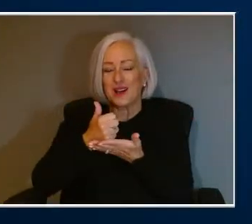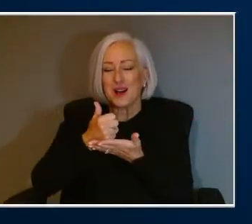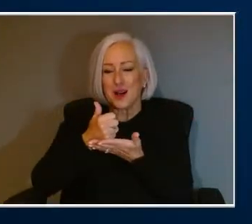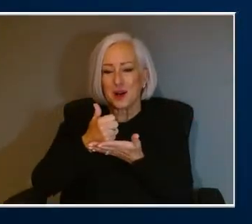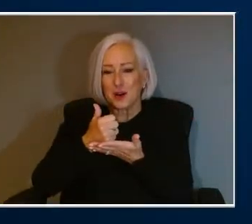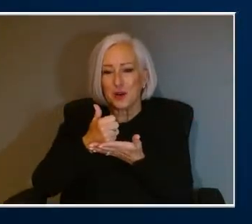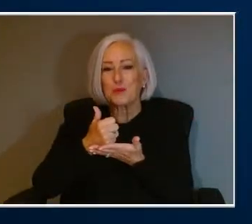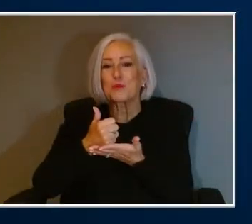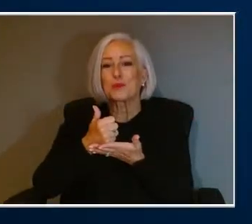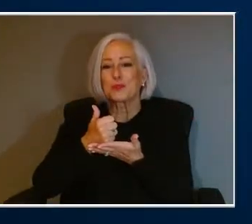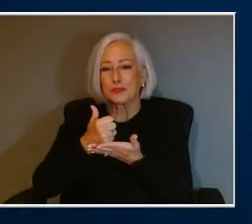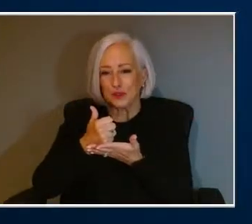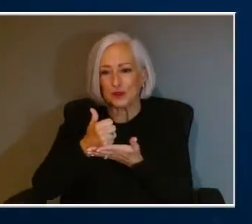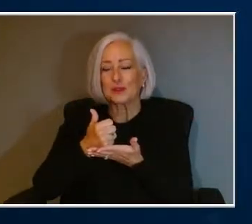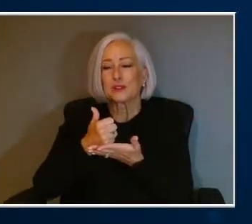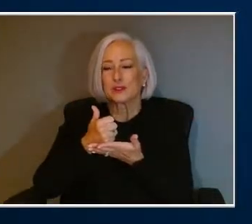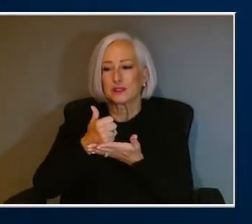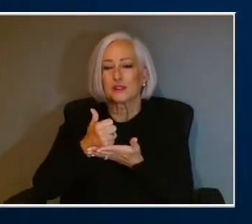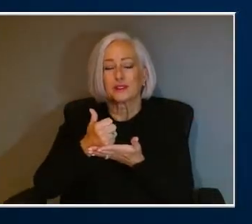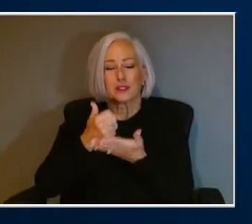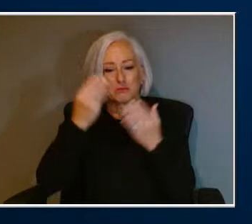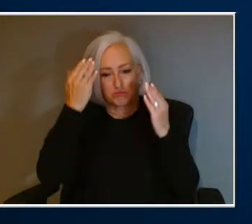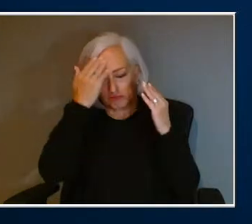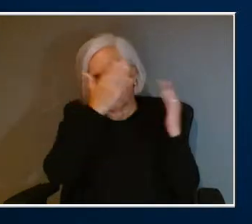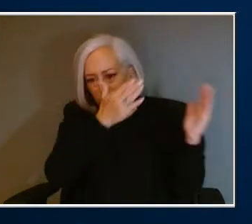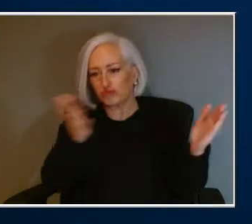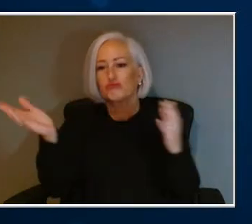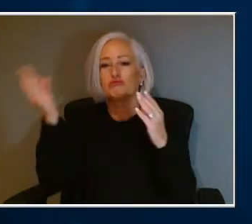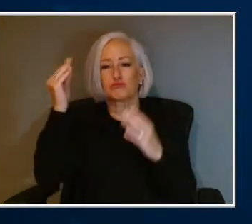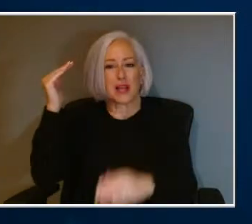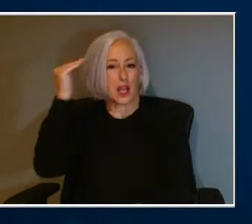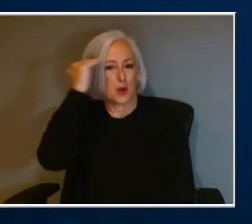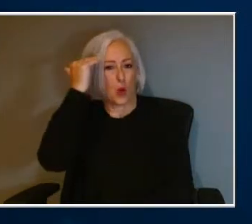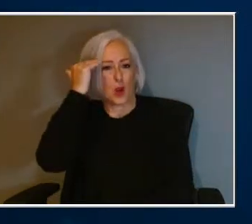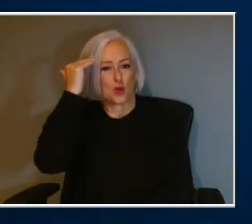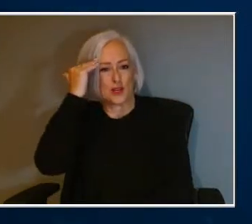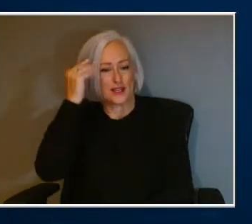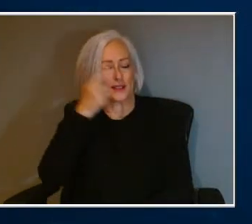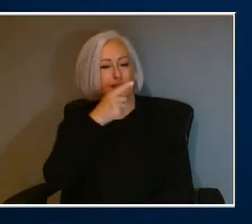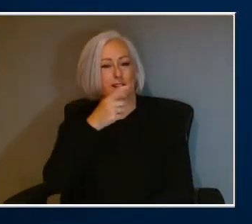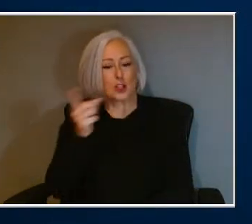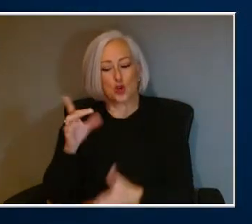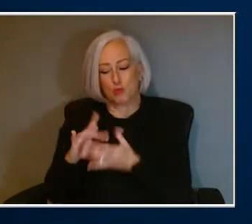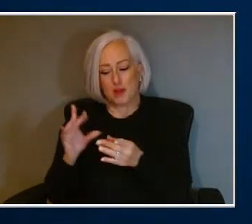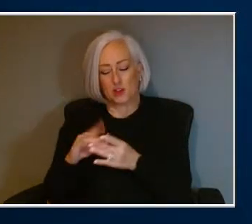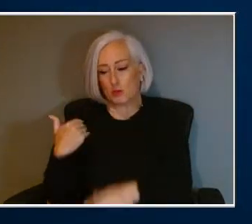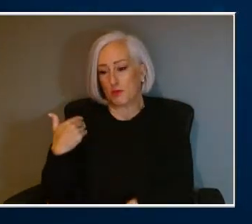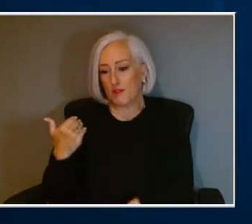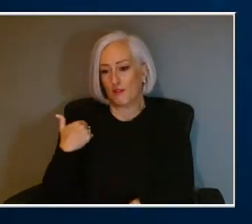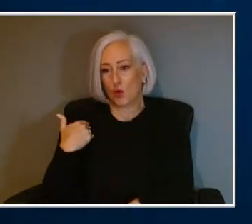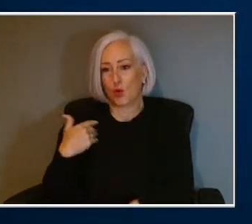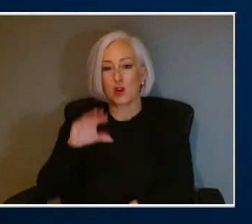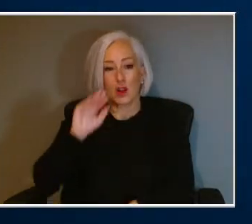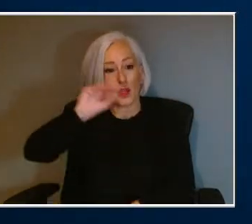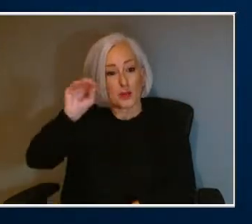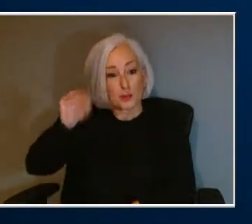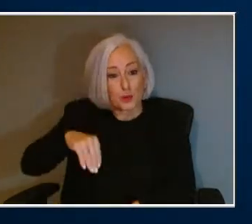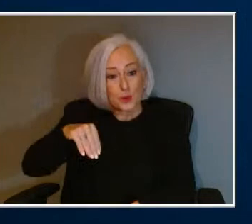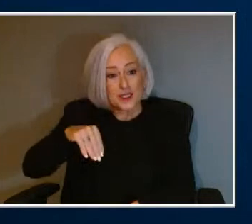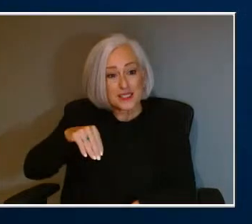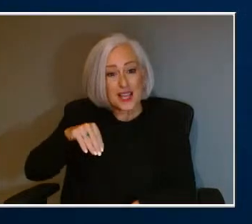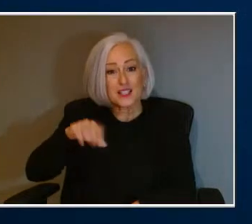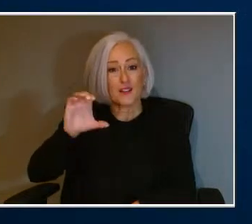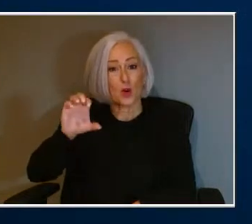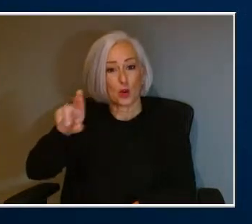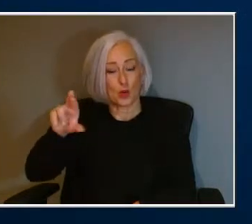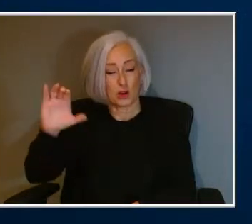raising awareness for this, because of the same fact that you mentioned earlier, that the rates of colorectal